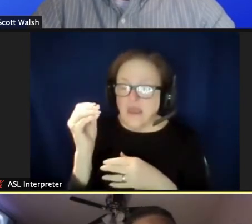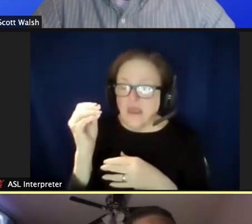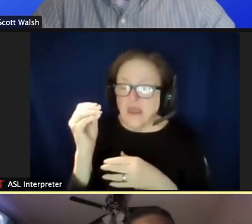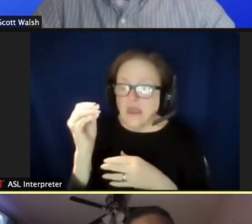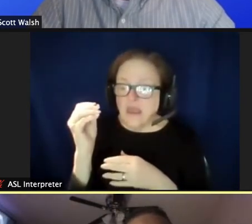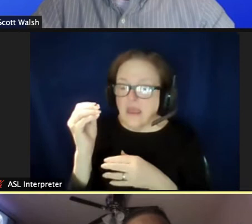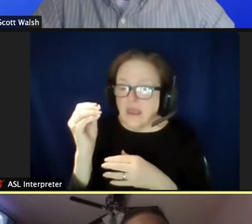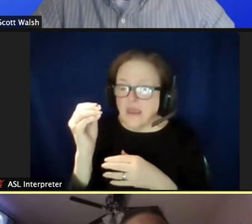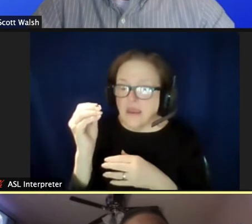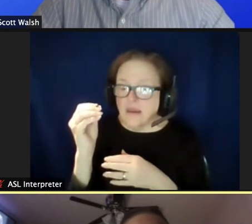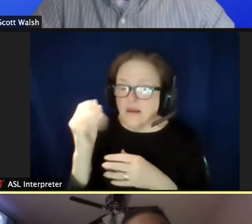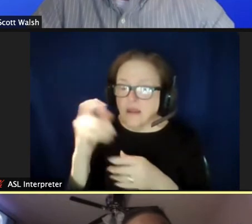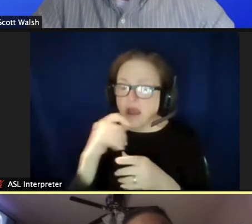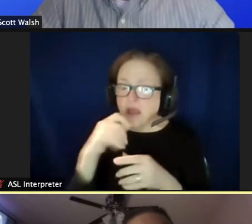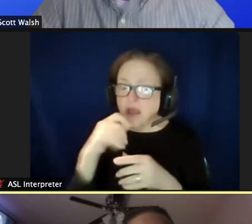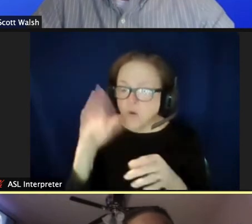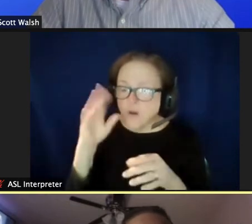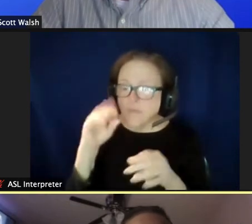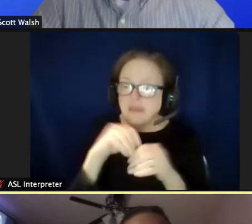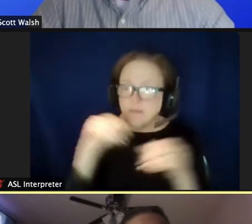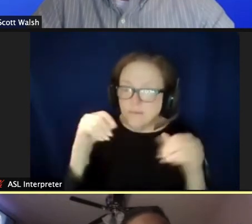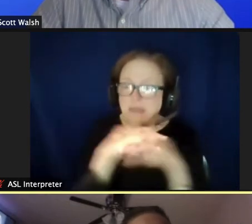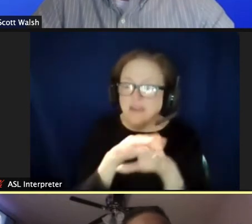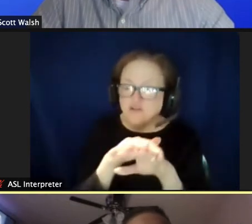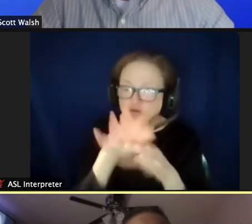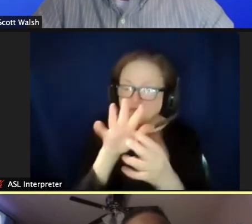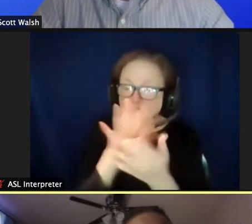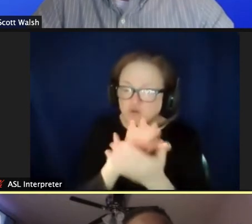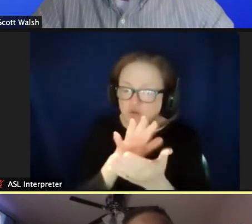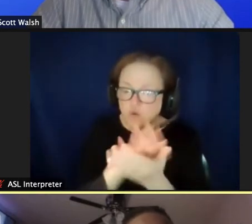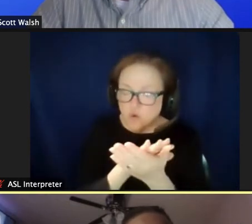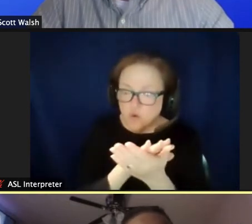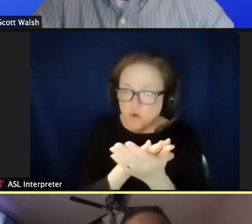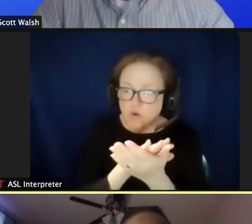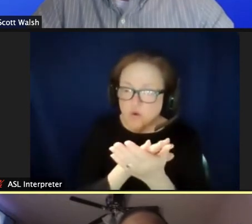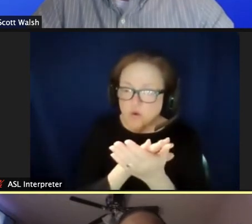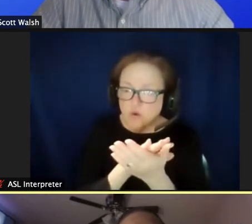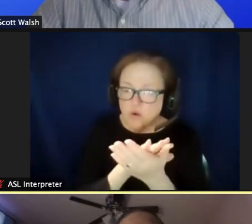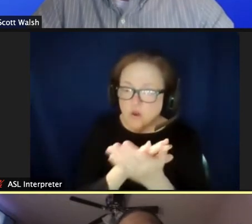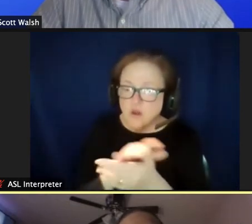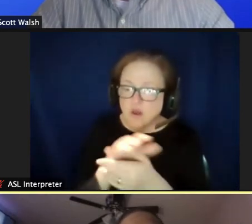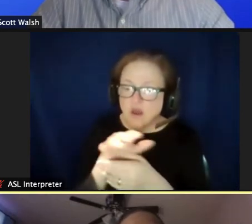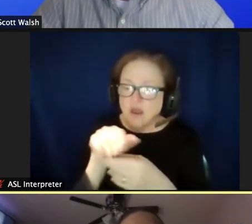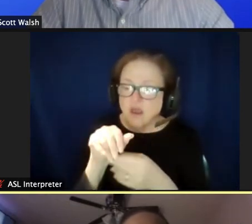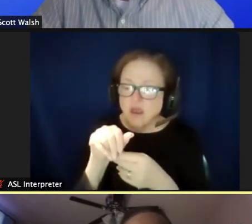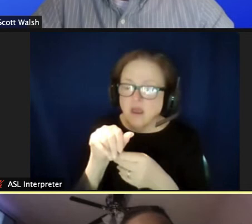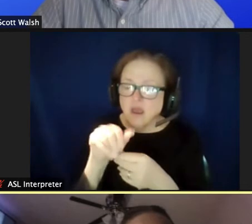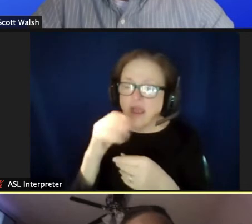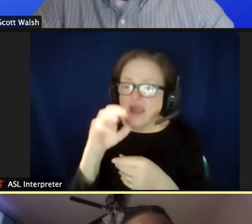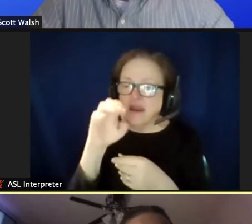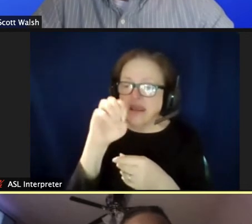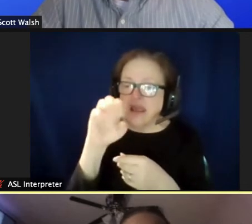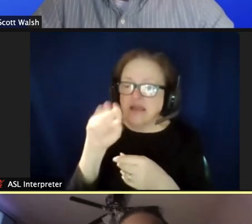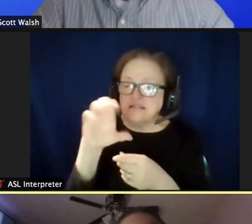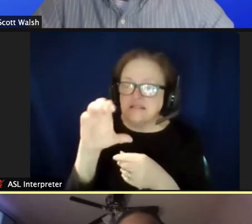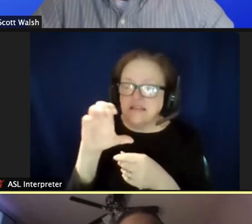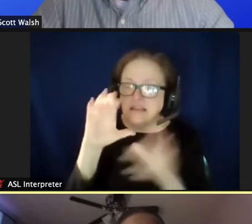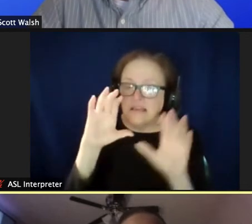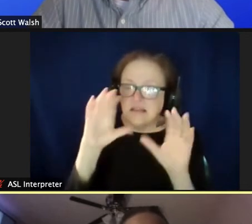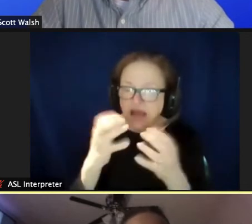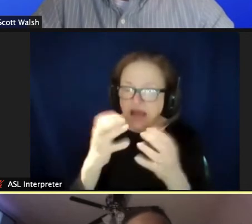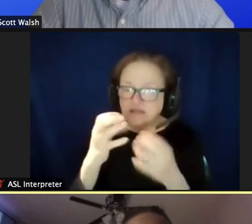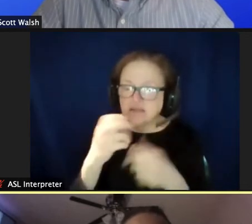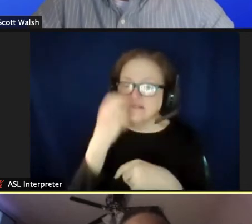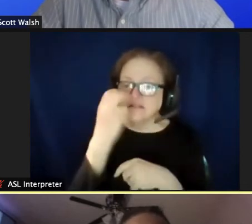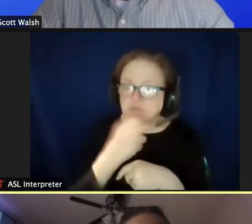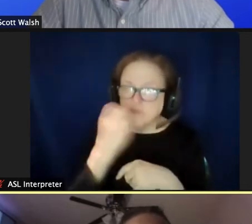I grew up in mainstream schools my whole life, I had ESC classes, I had speech therapy, I